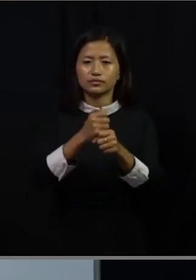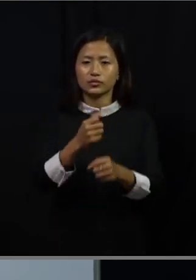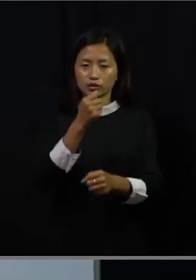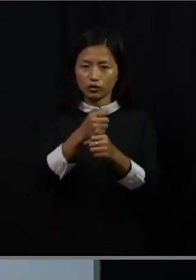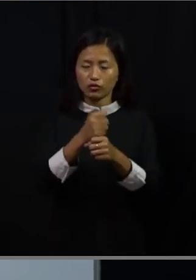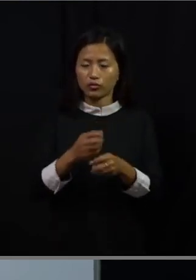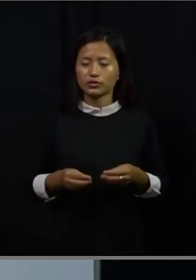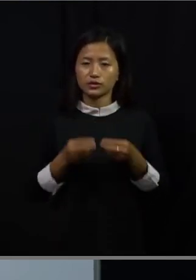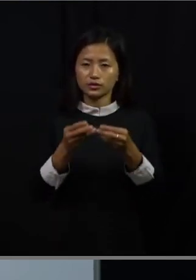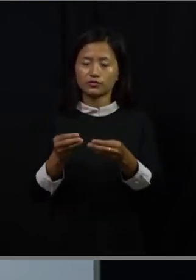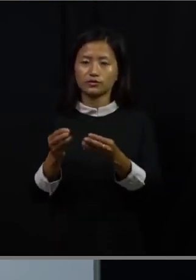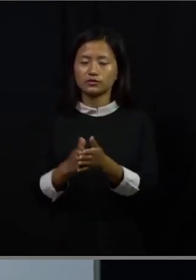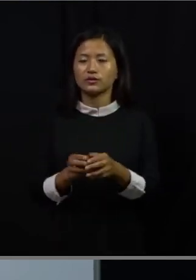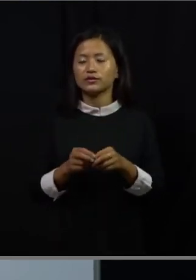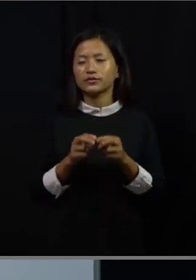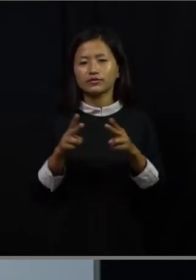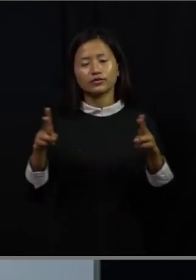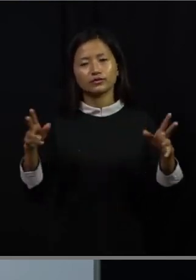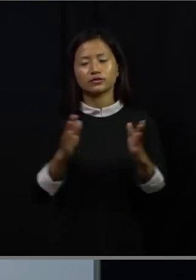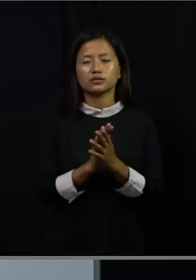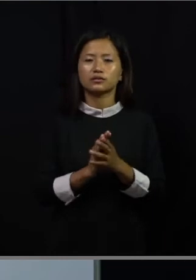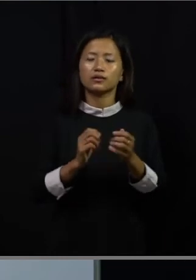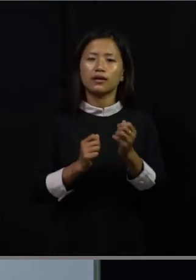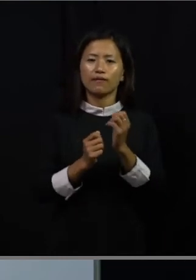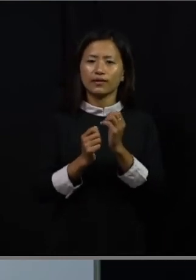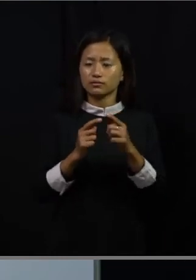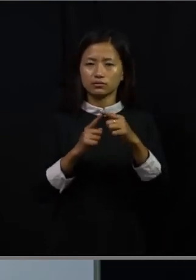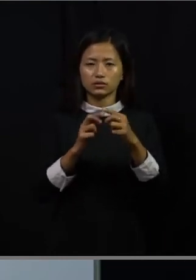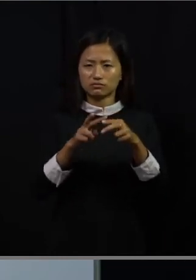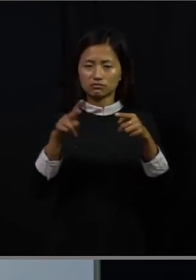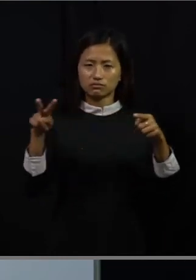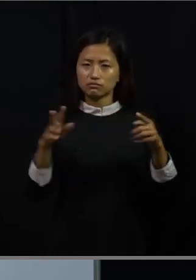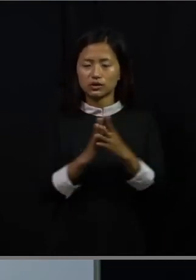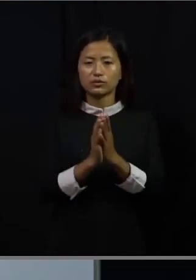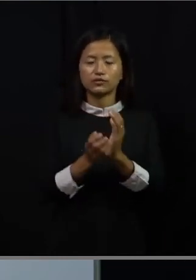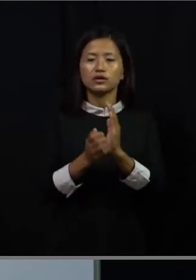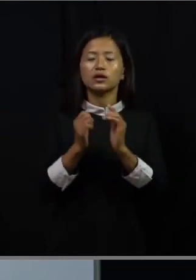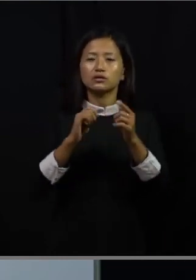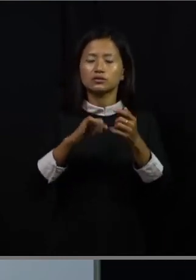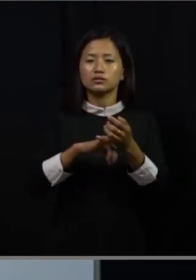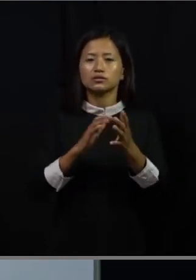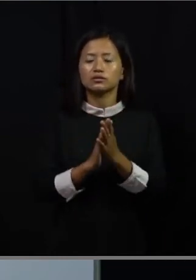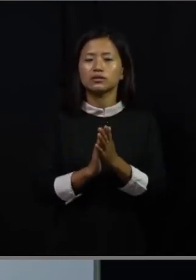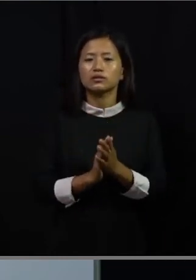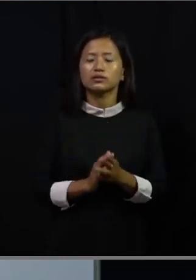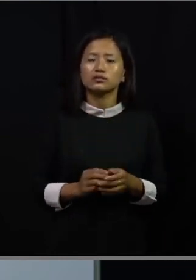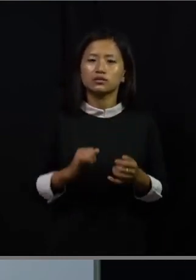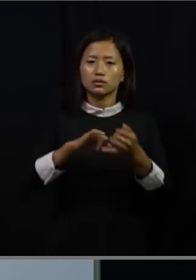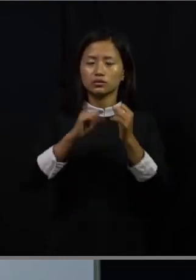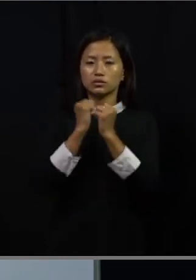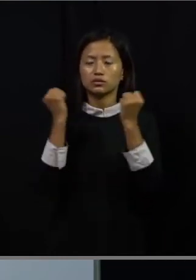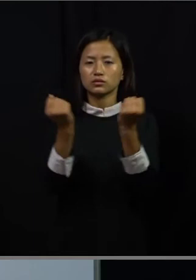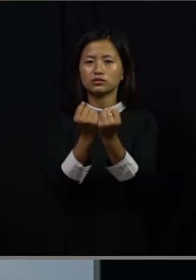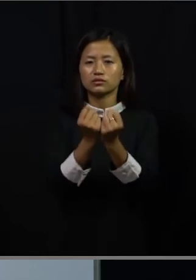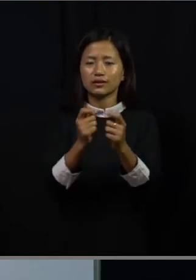the government giving different types of welfare schemes to the people. Okay, the economists, they study the society from sociological